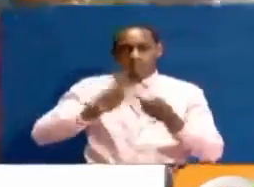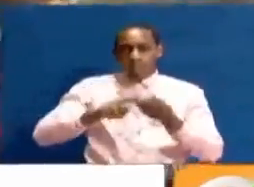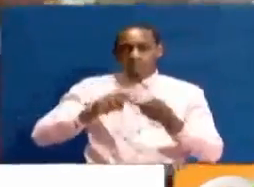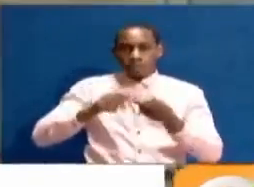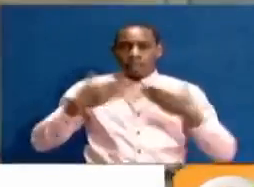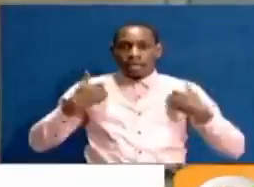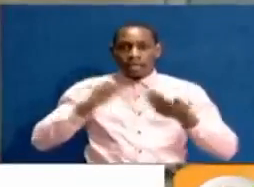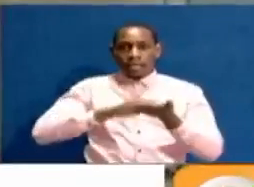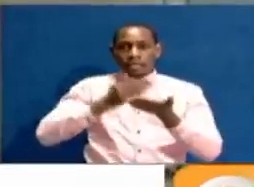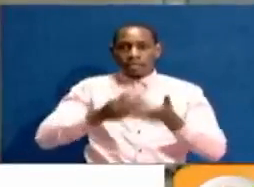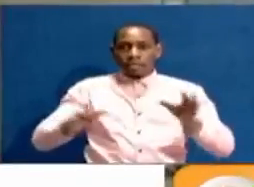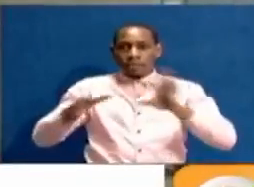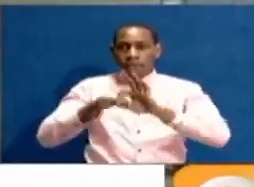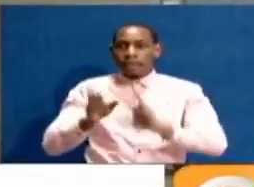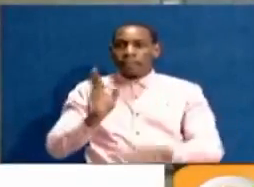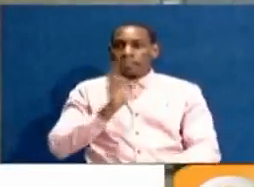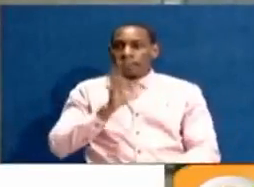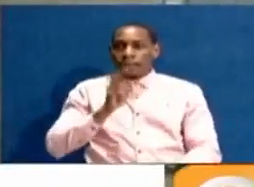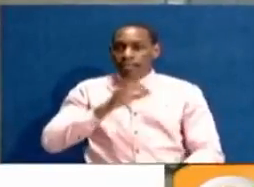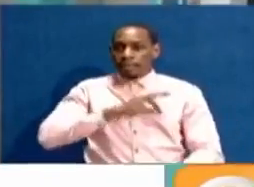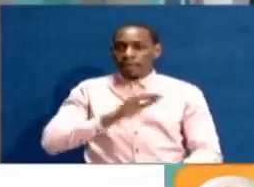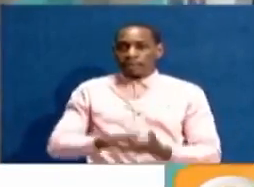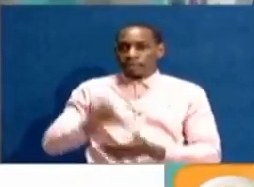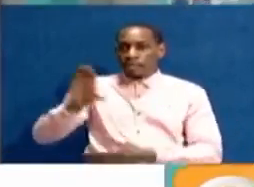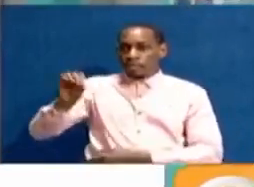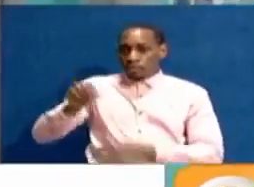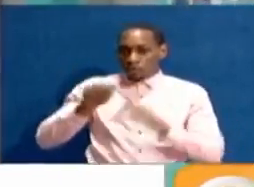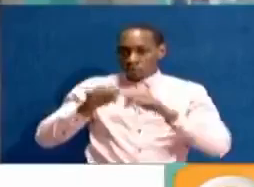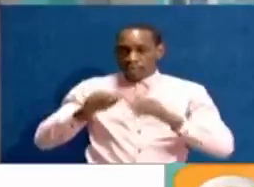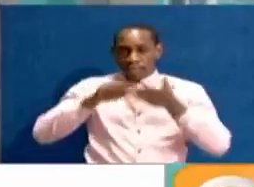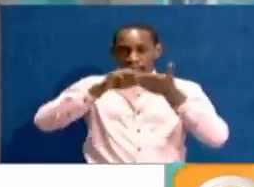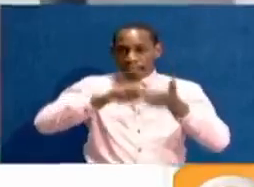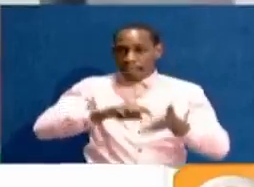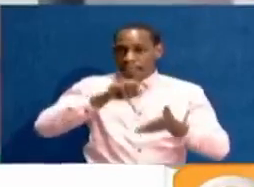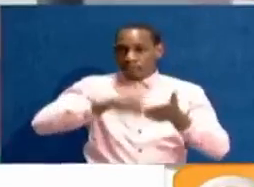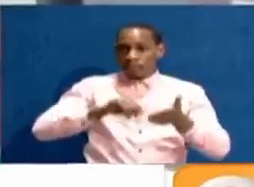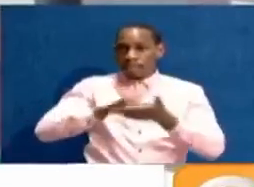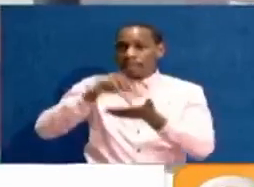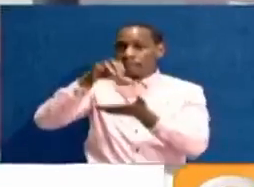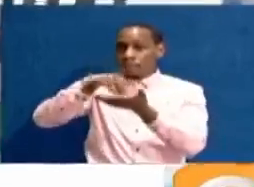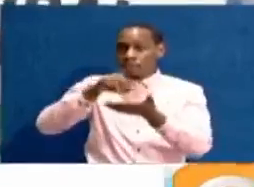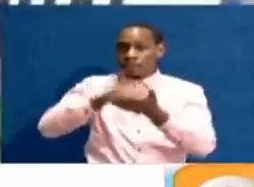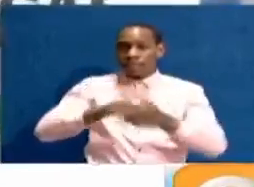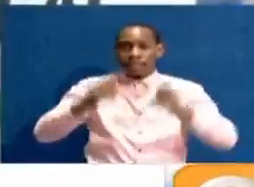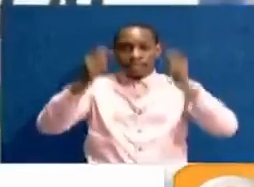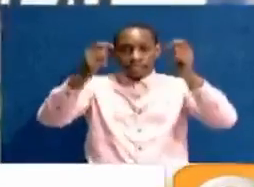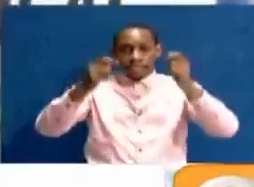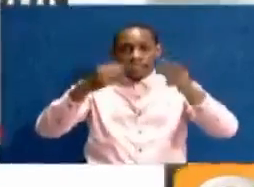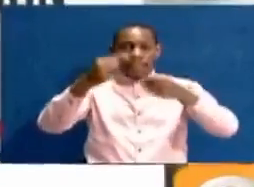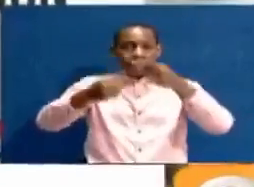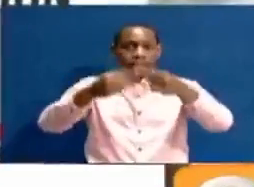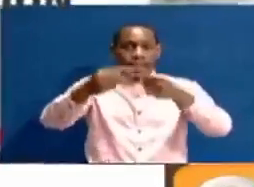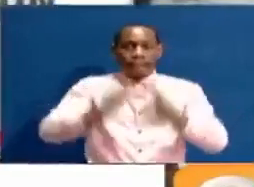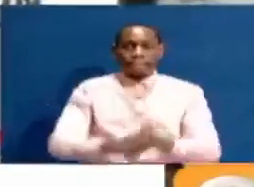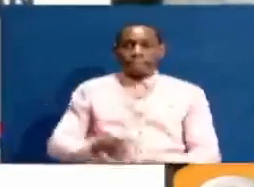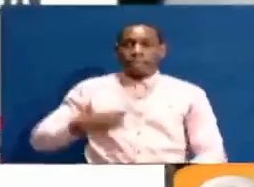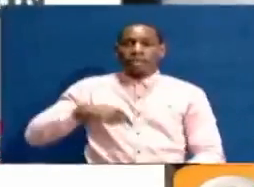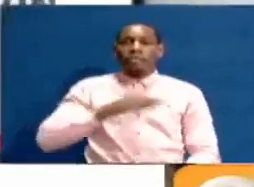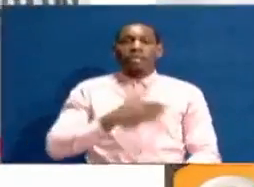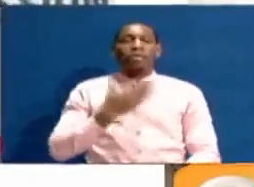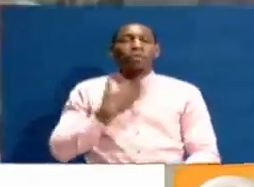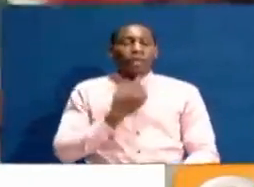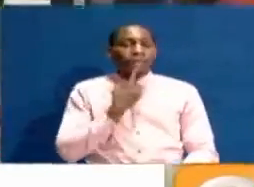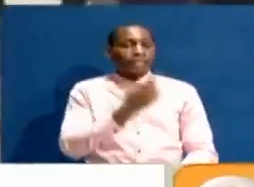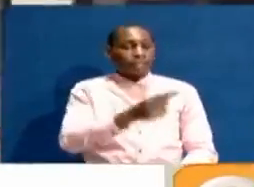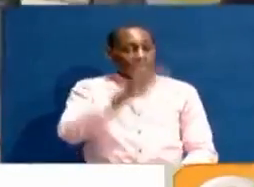and harmonization of risk allowances. The officers earlier today maintaining their stance that the strike is on. We want to